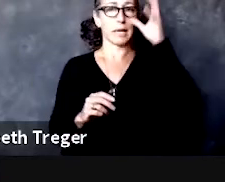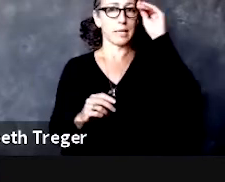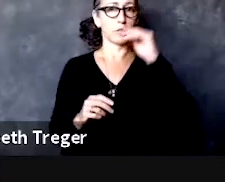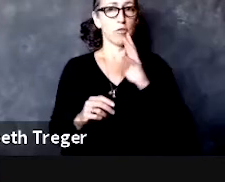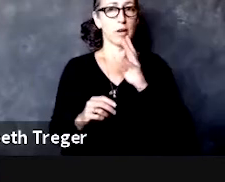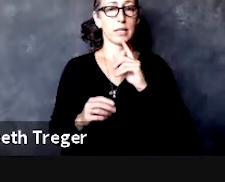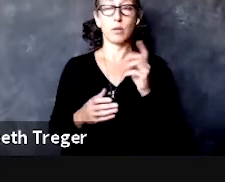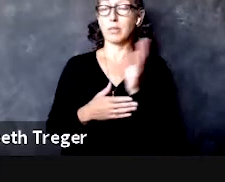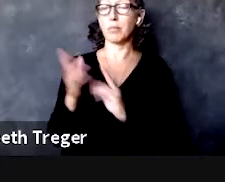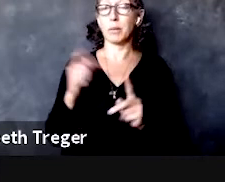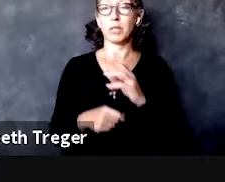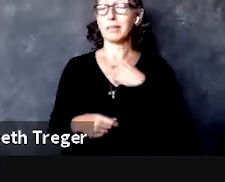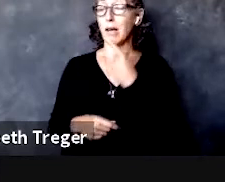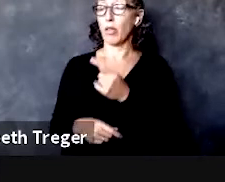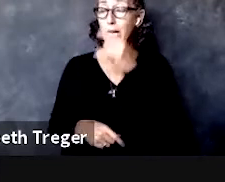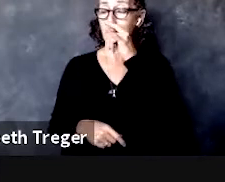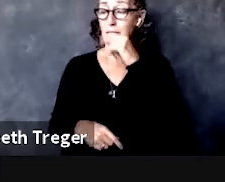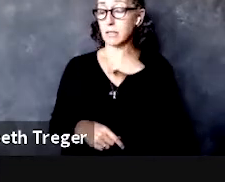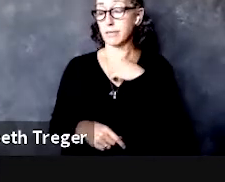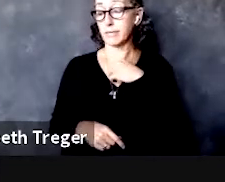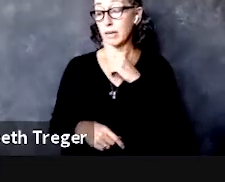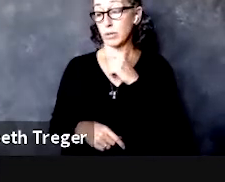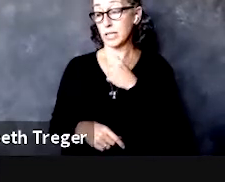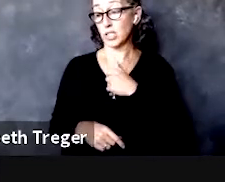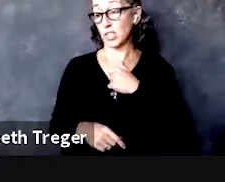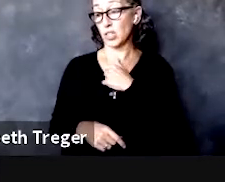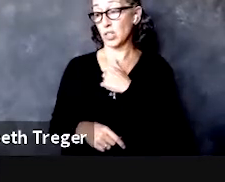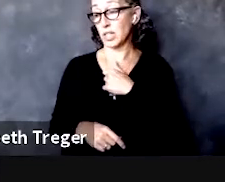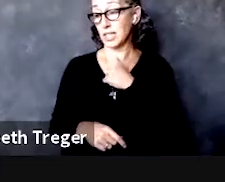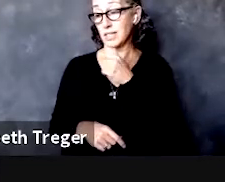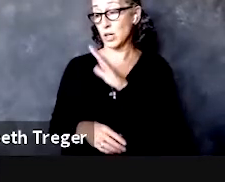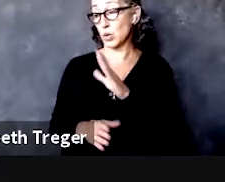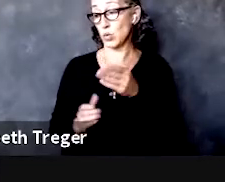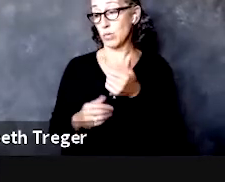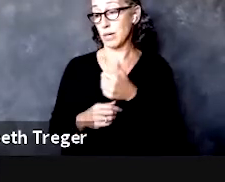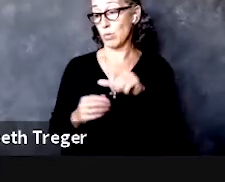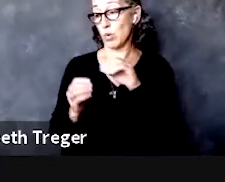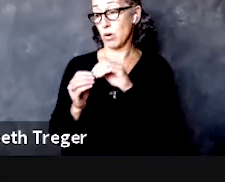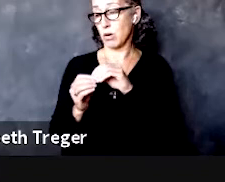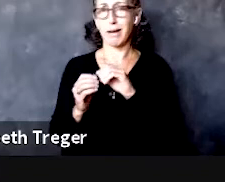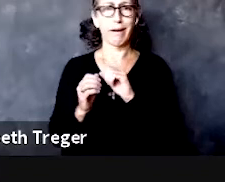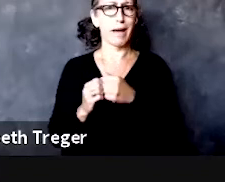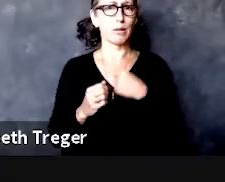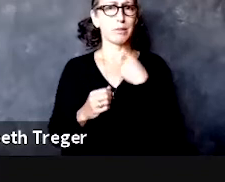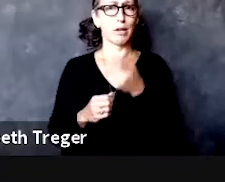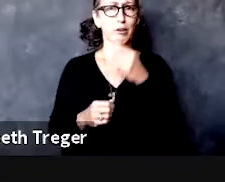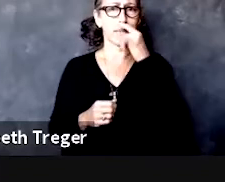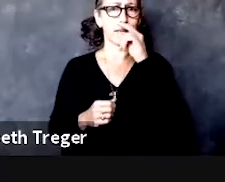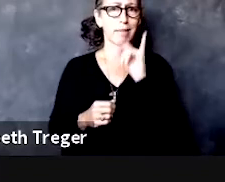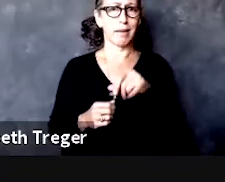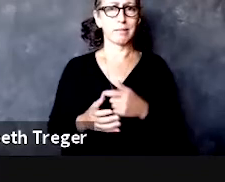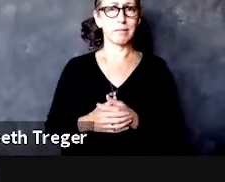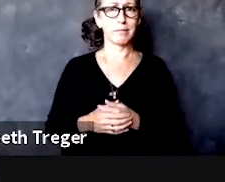know, I'm really sorry, but this isn't going to be your room anymore. How do you tell that to your kids?